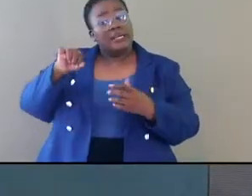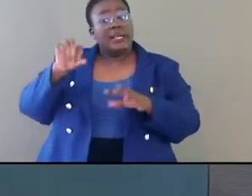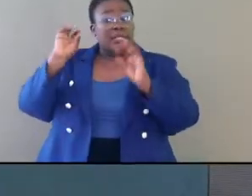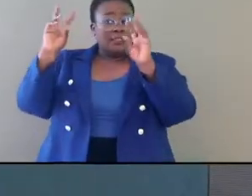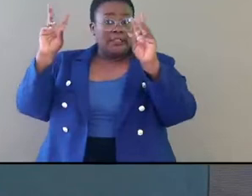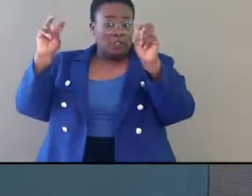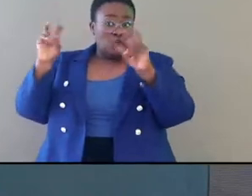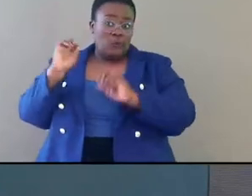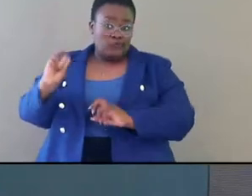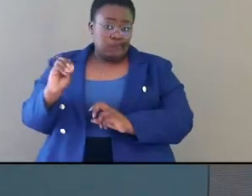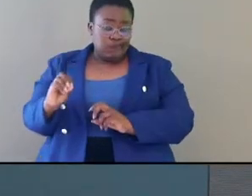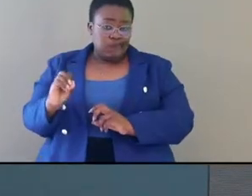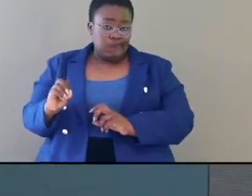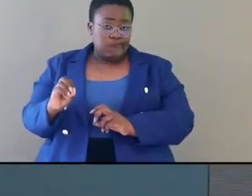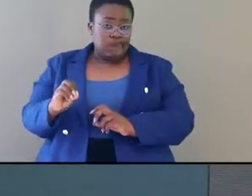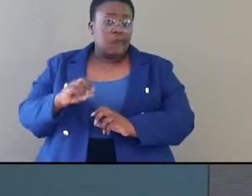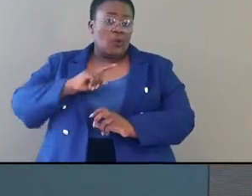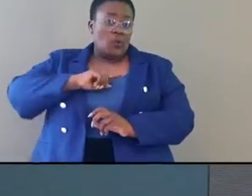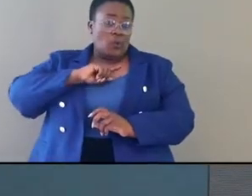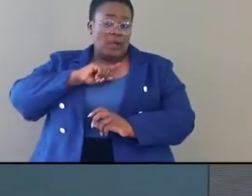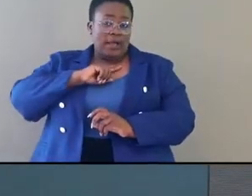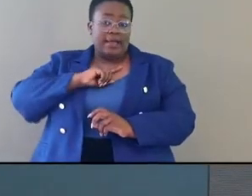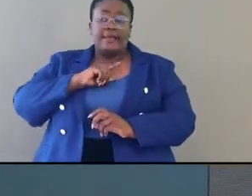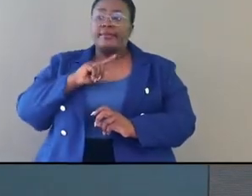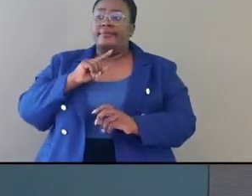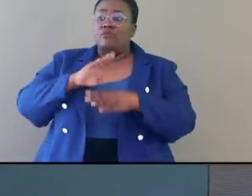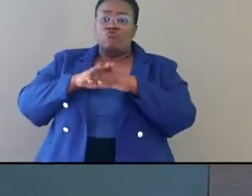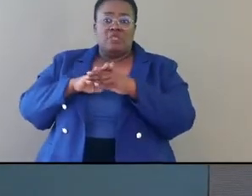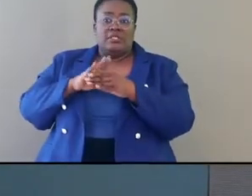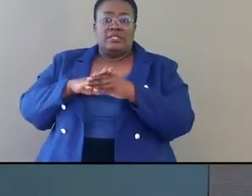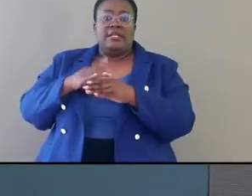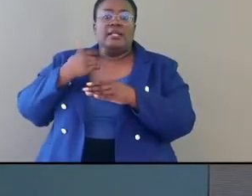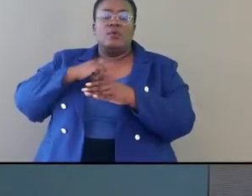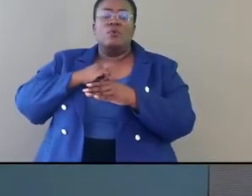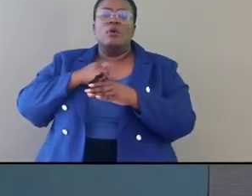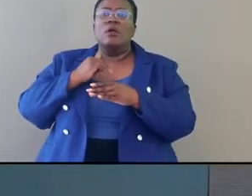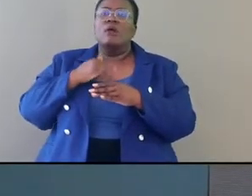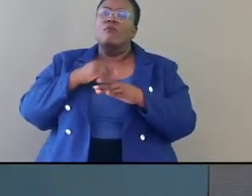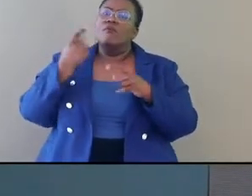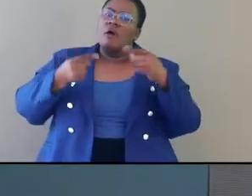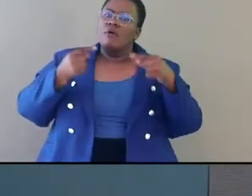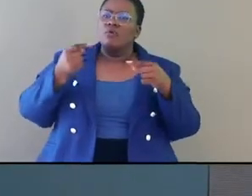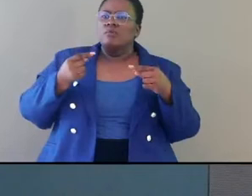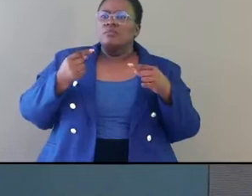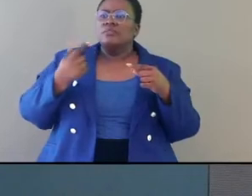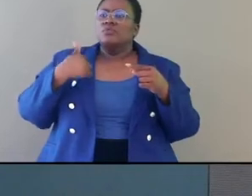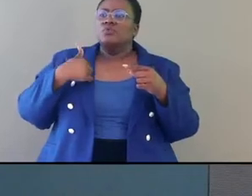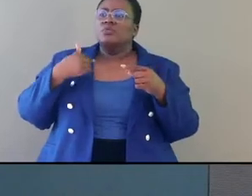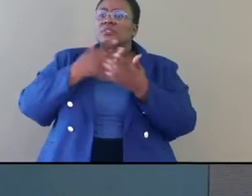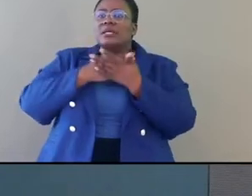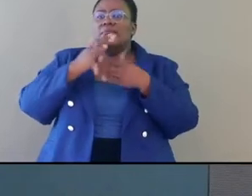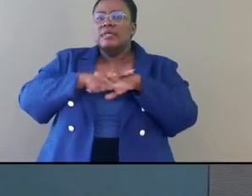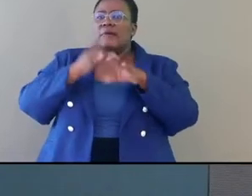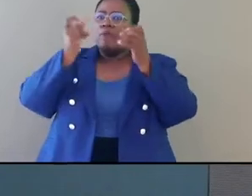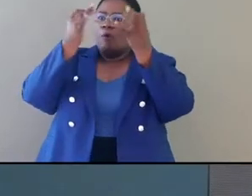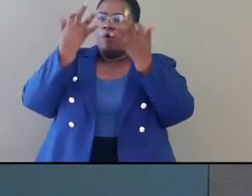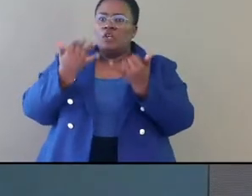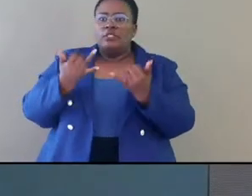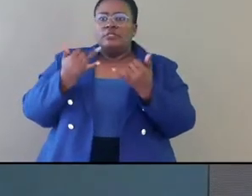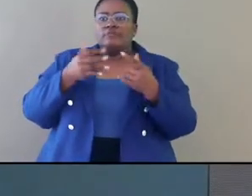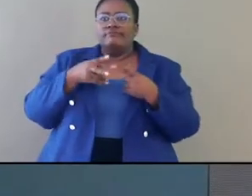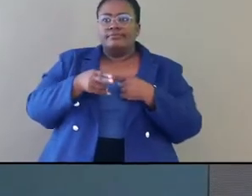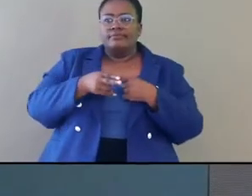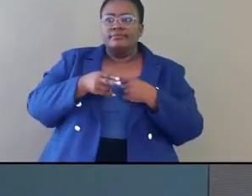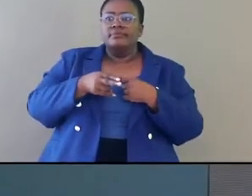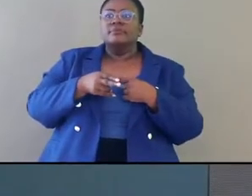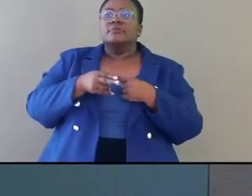there are issues the reasons for underspending and one of our arguments is that sometimes cutting budgets actually perpetuates